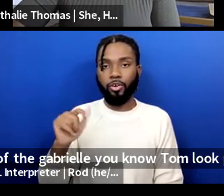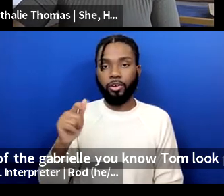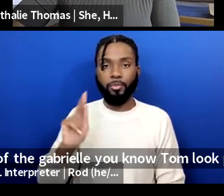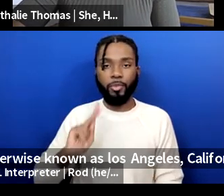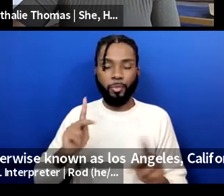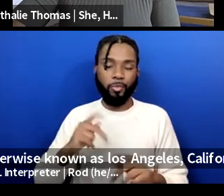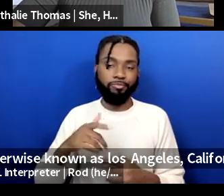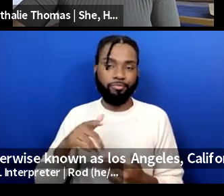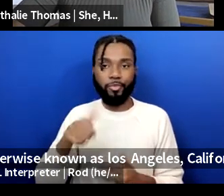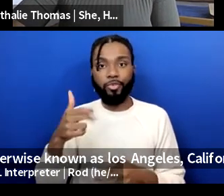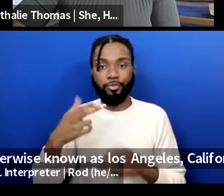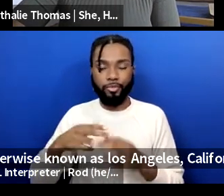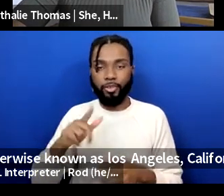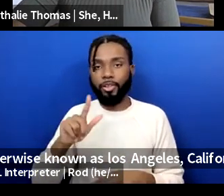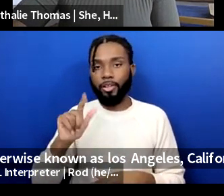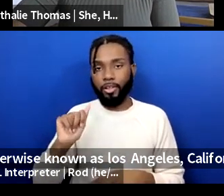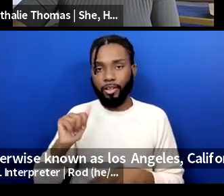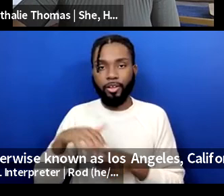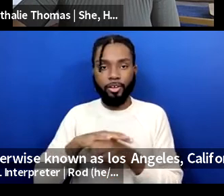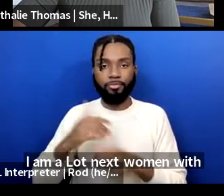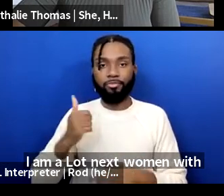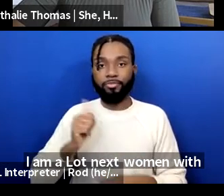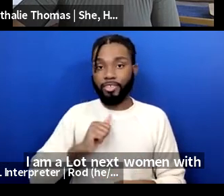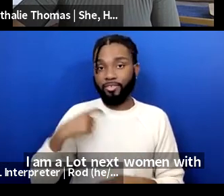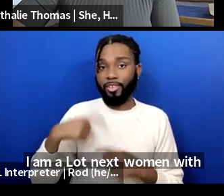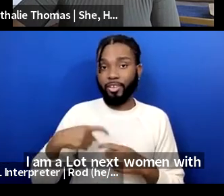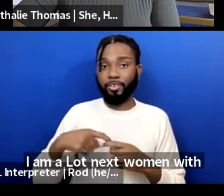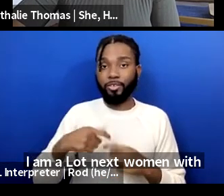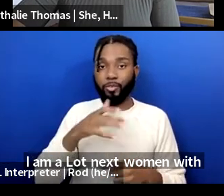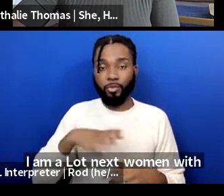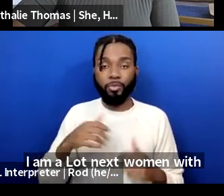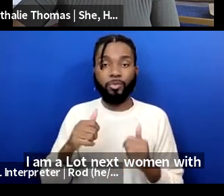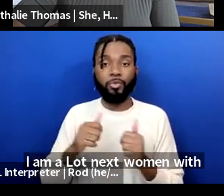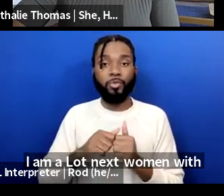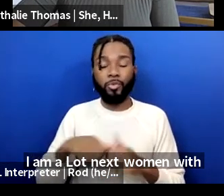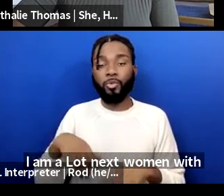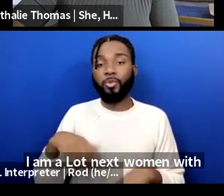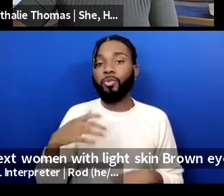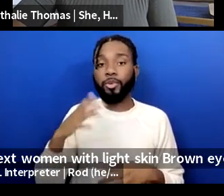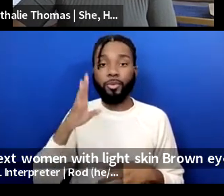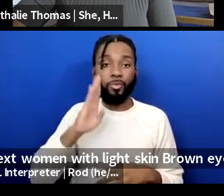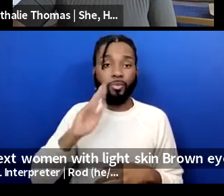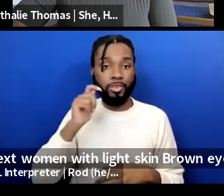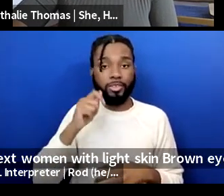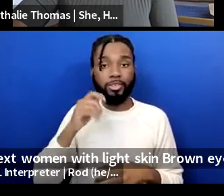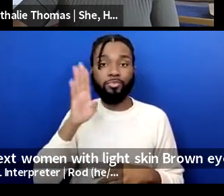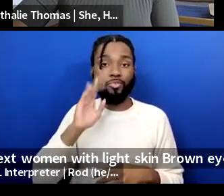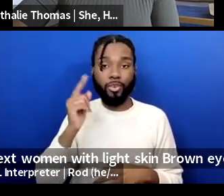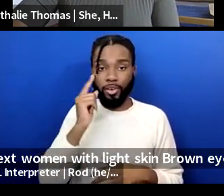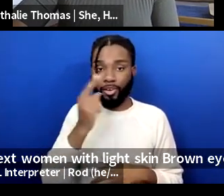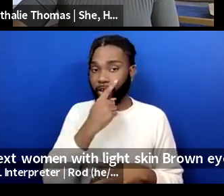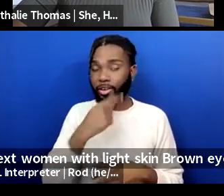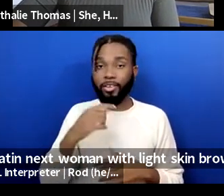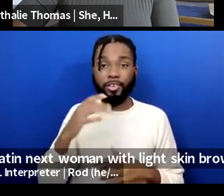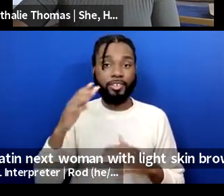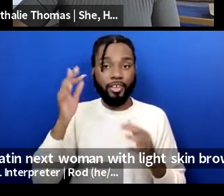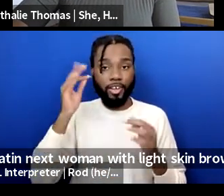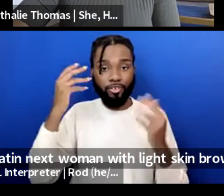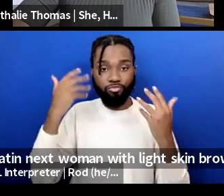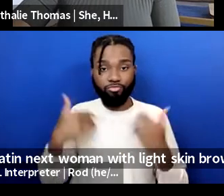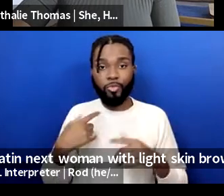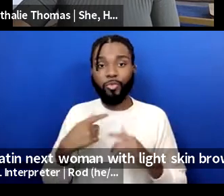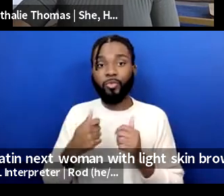I am a Latinx woman with light skin, brown eyes, black hair, and like a black braided headband,